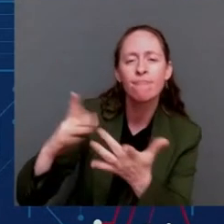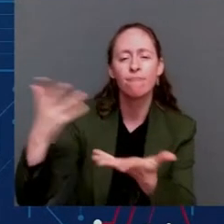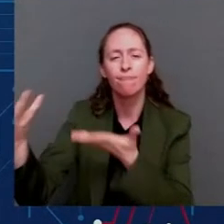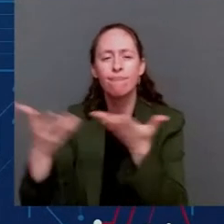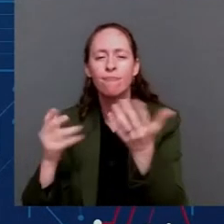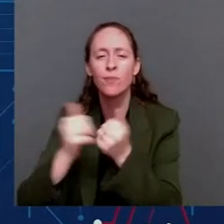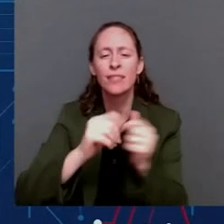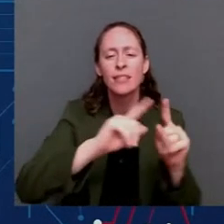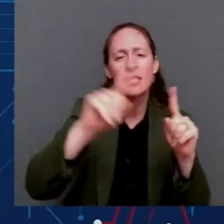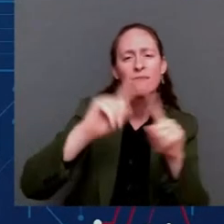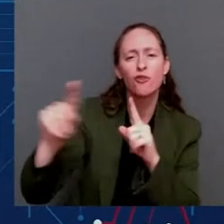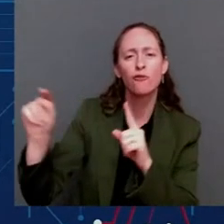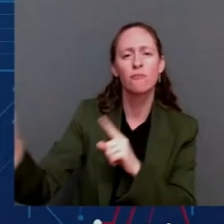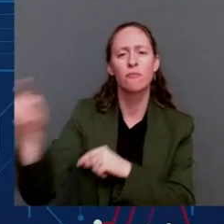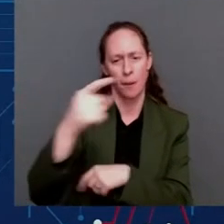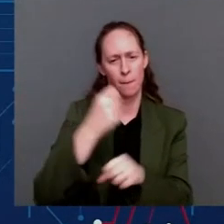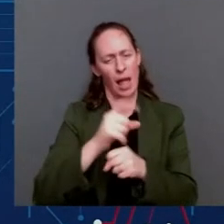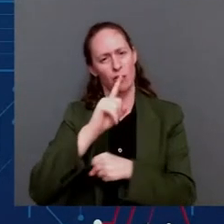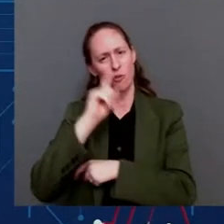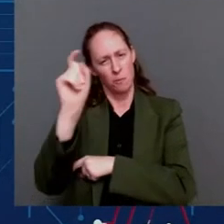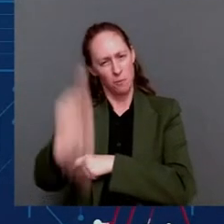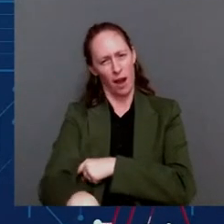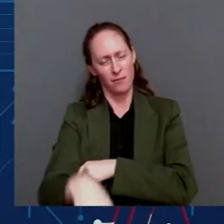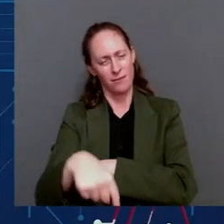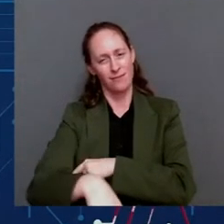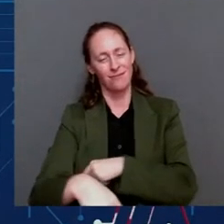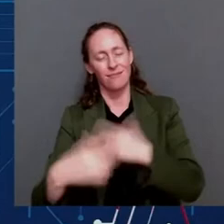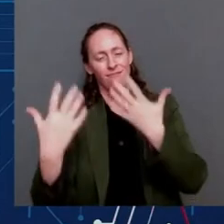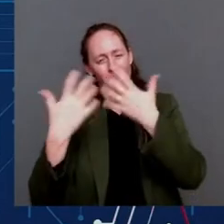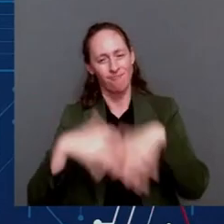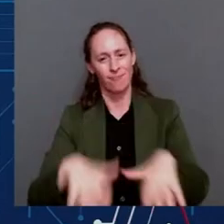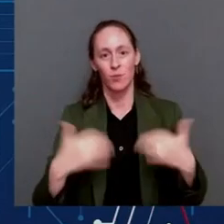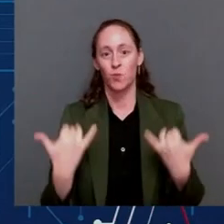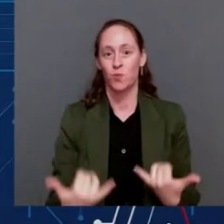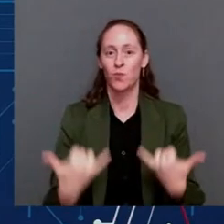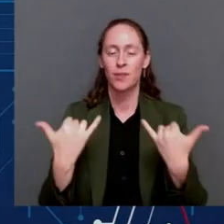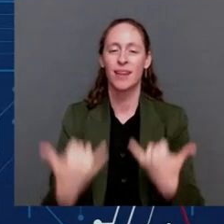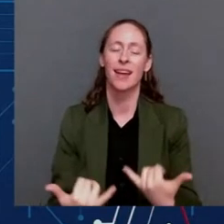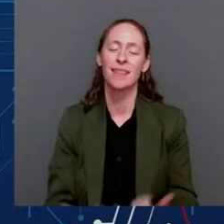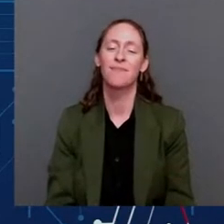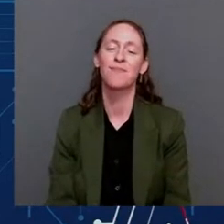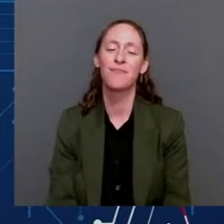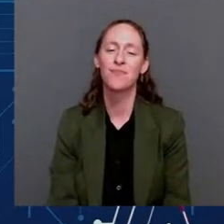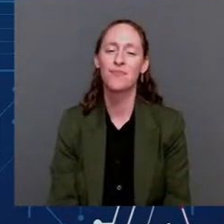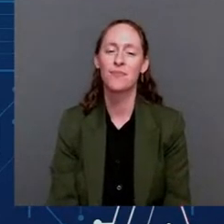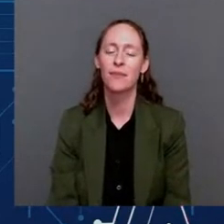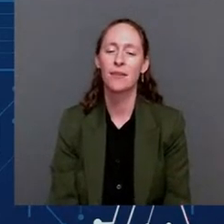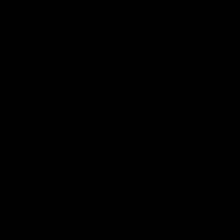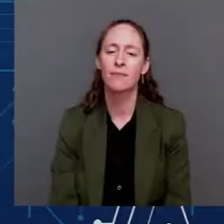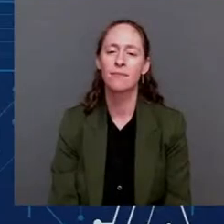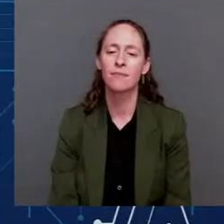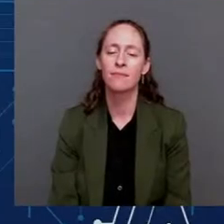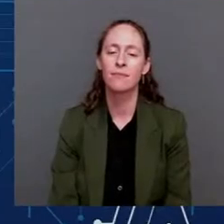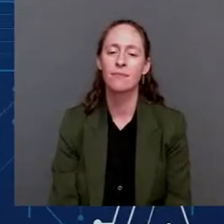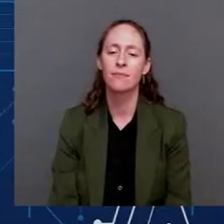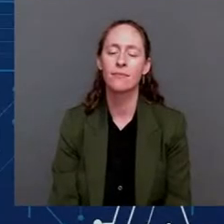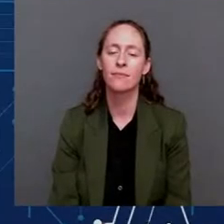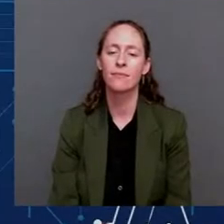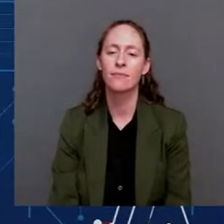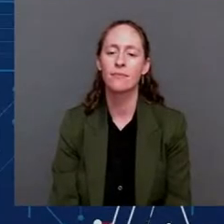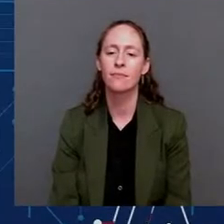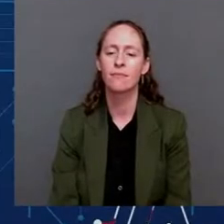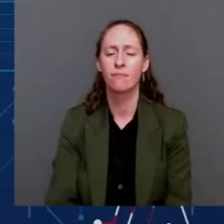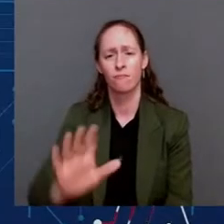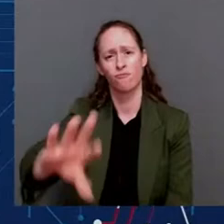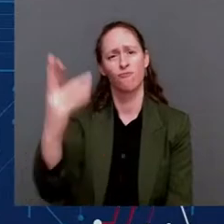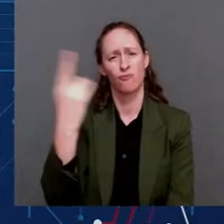that this day happened. Because we know that it's important for us to make things in America. I knew the impact that this would